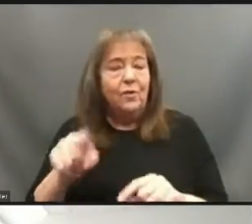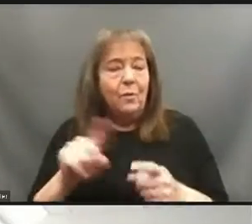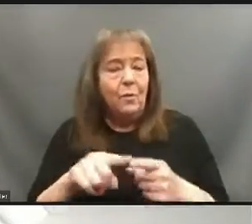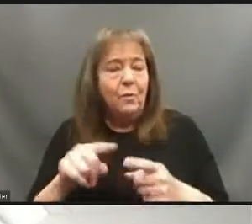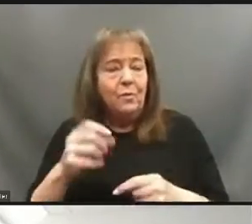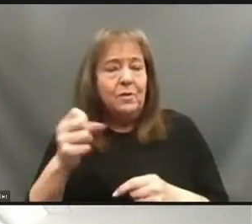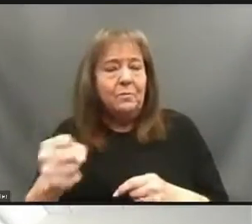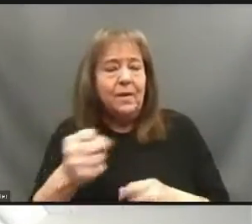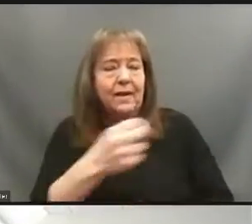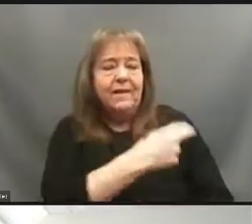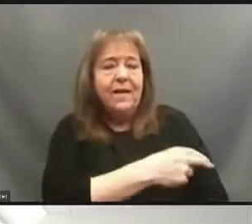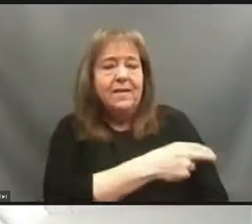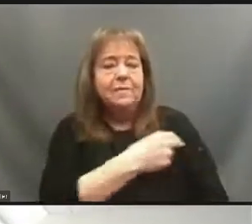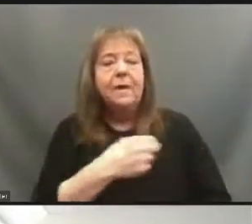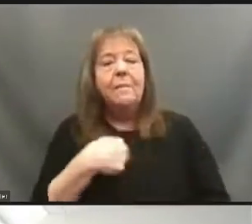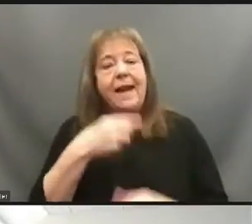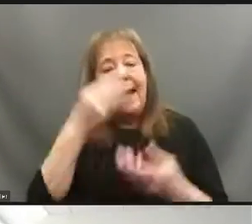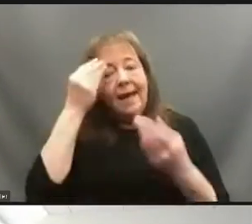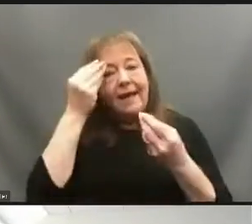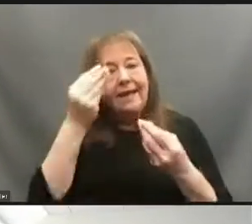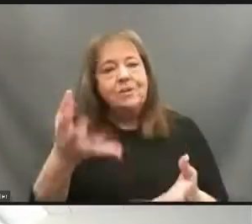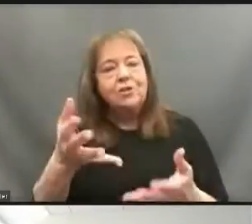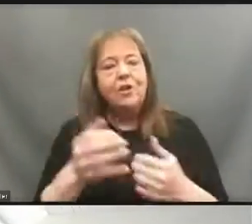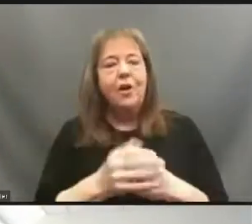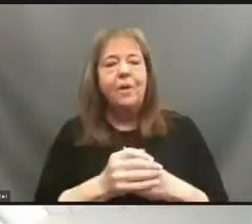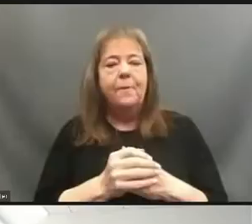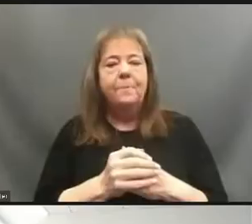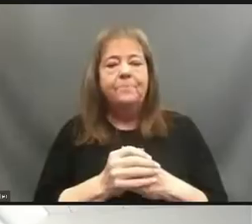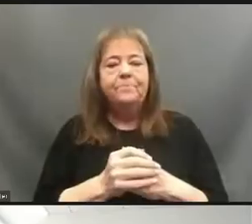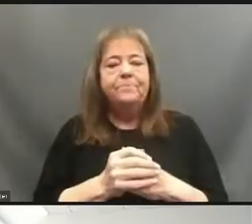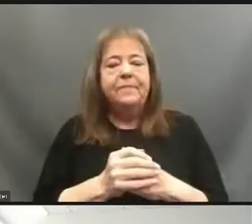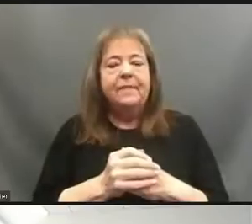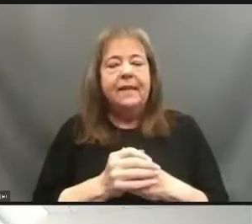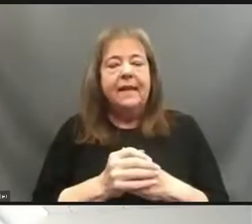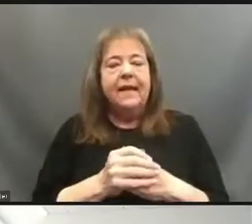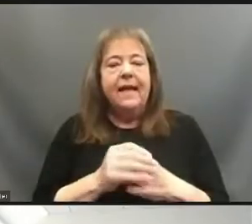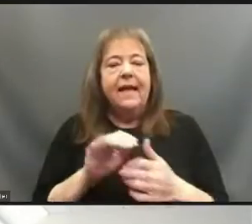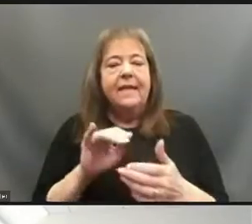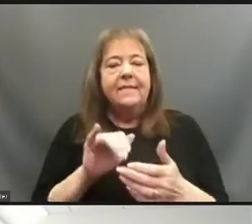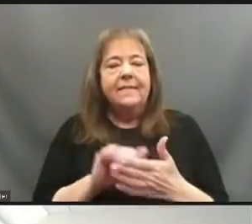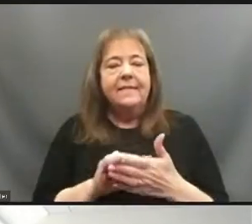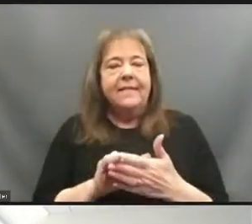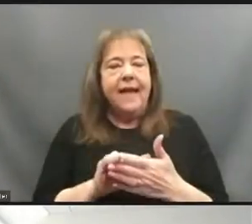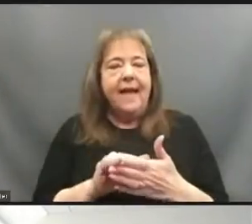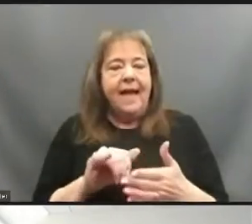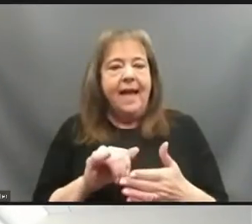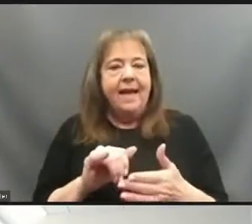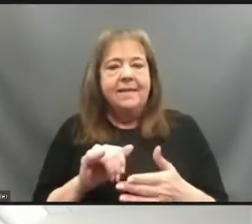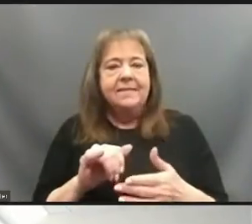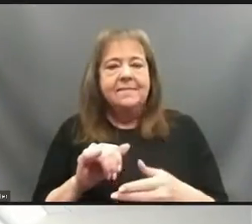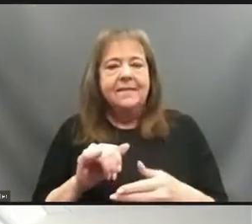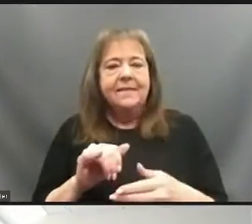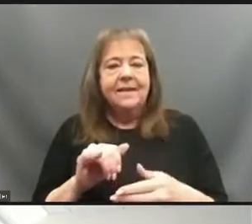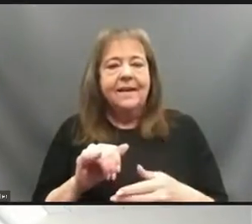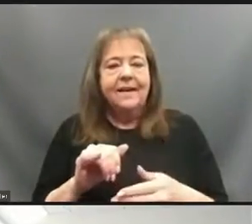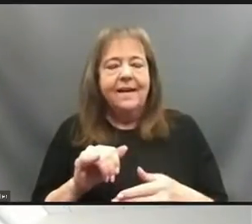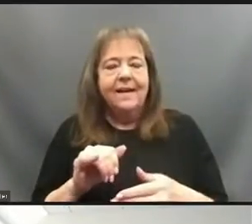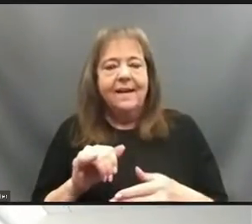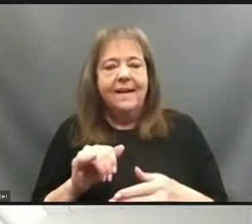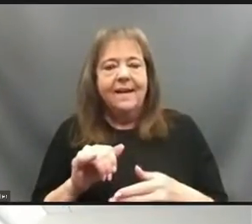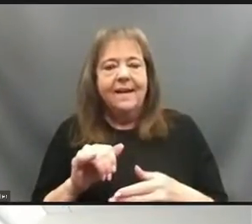the providers in our facility that are managing these patients day in and day out, that is not part of the historical